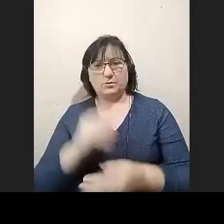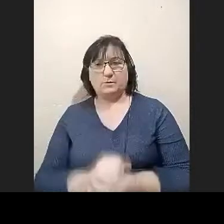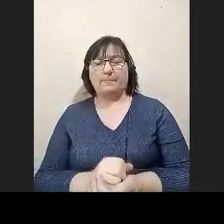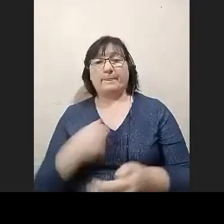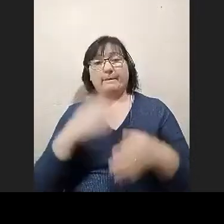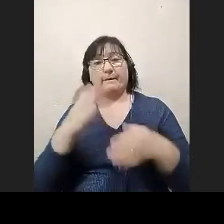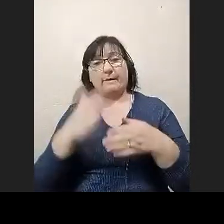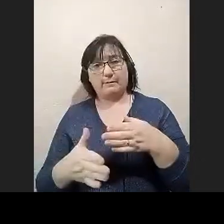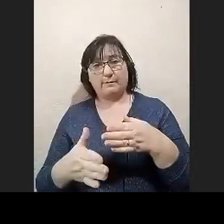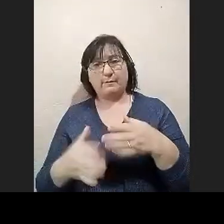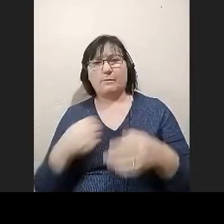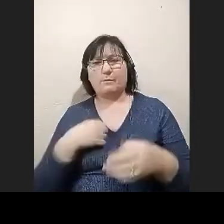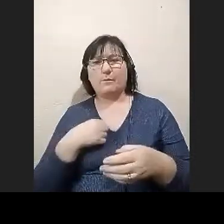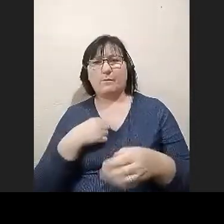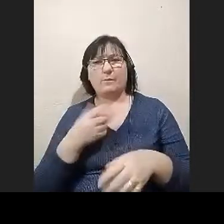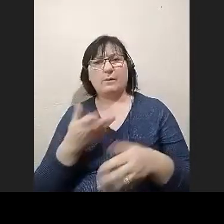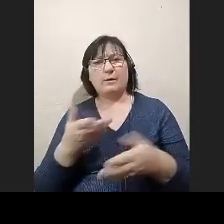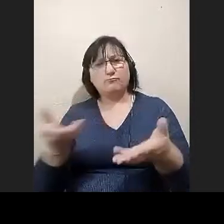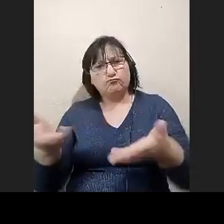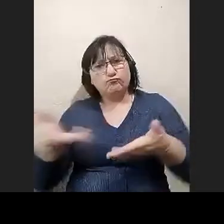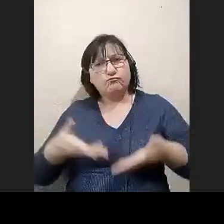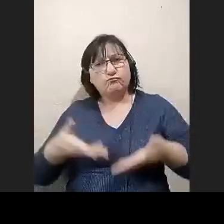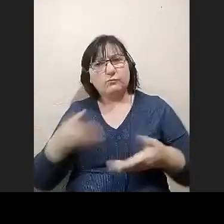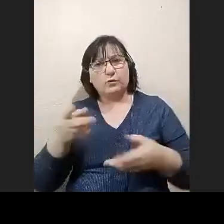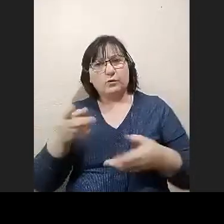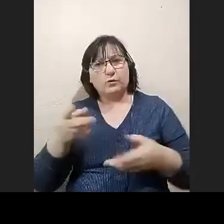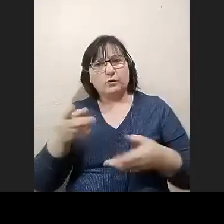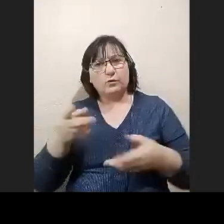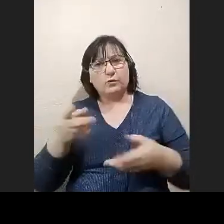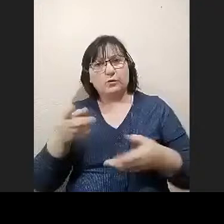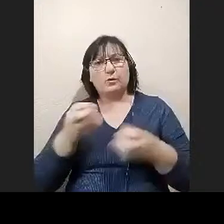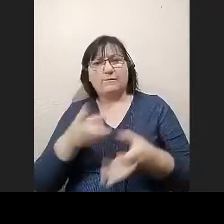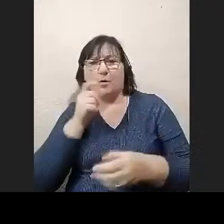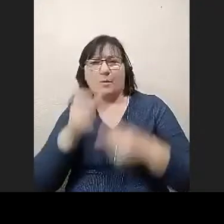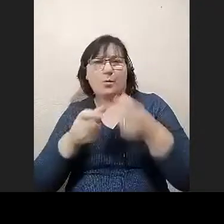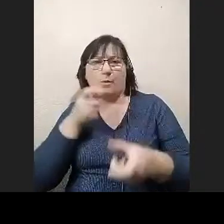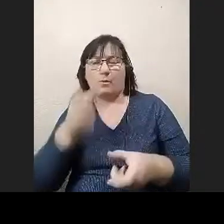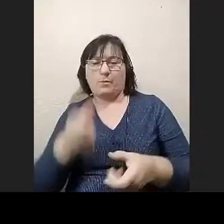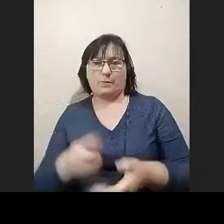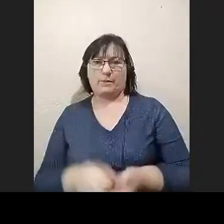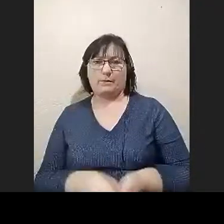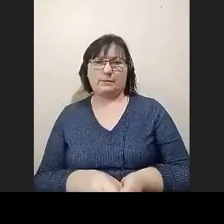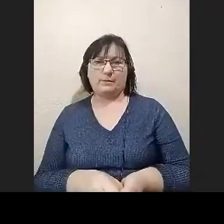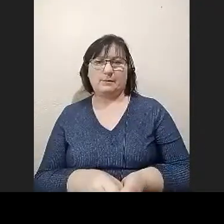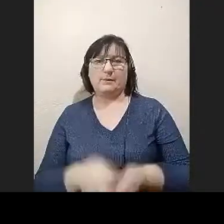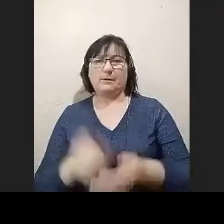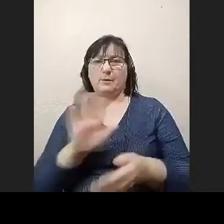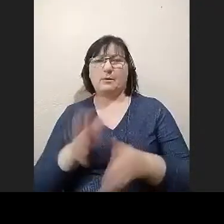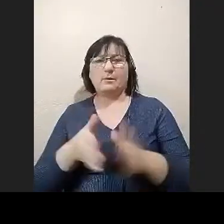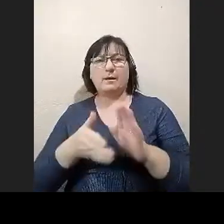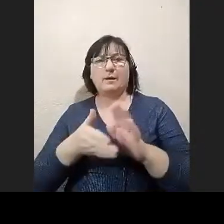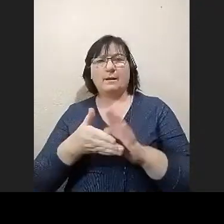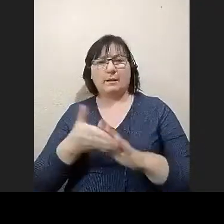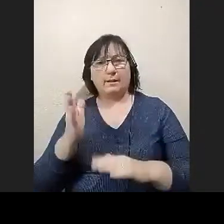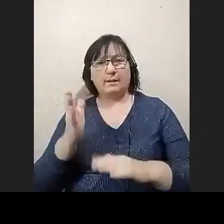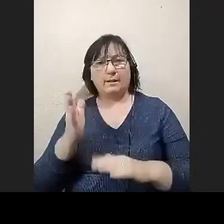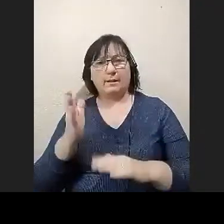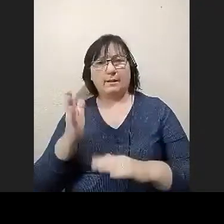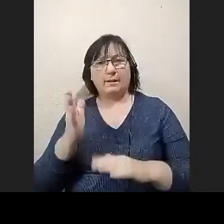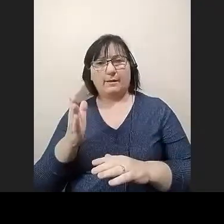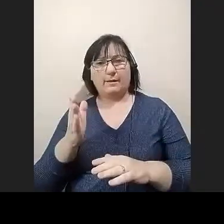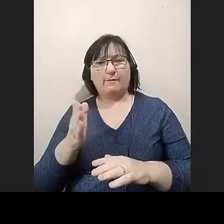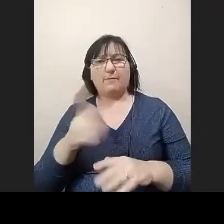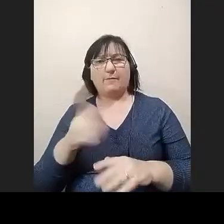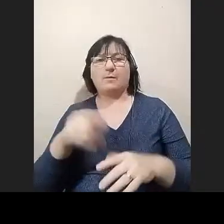you experienced the webinar, and please do not leave the session without completing the survey. Please